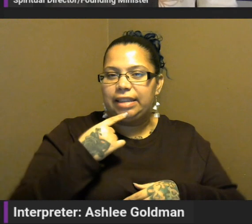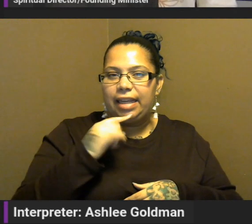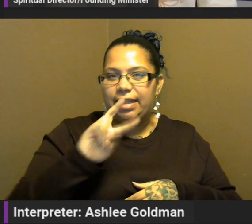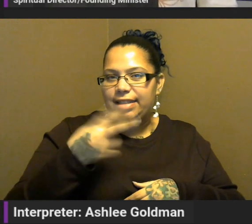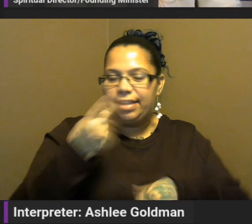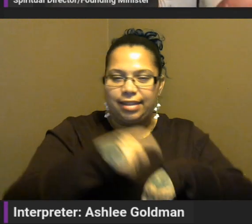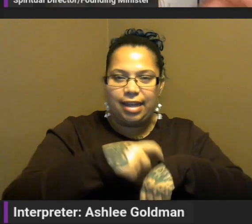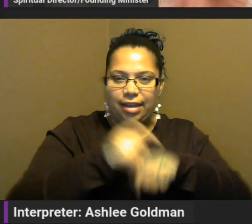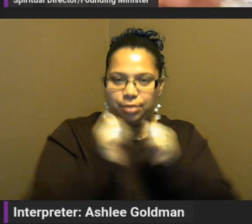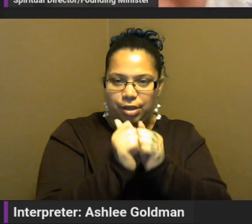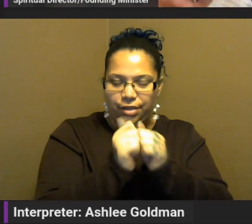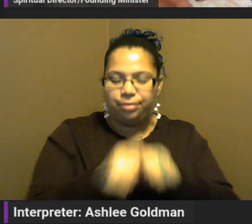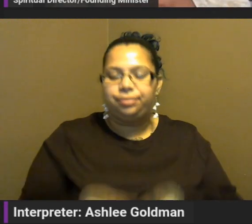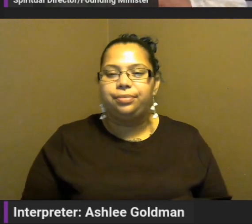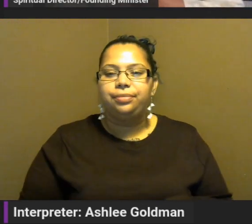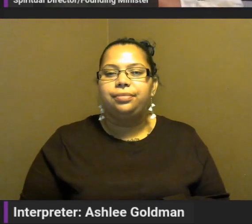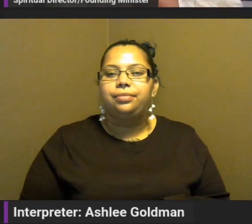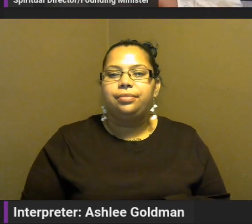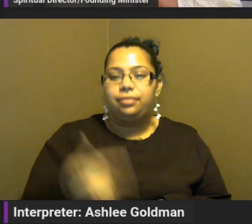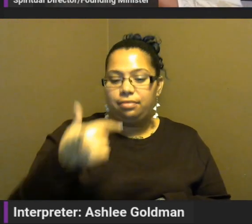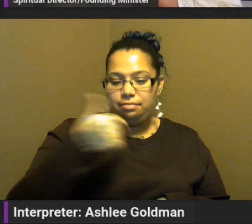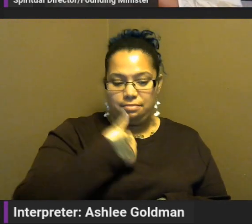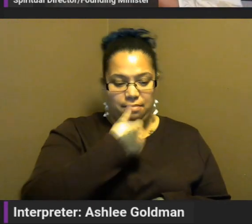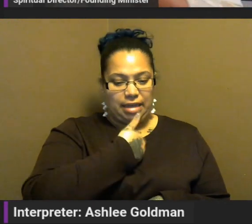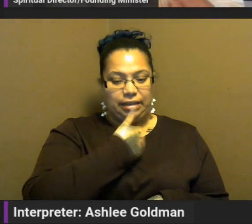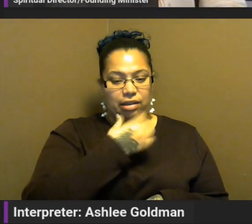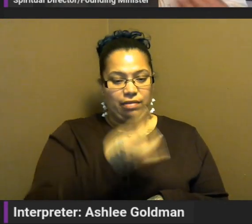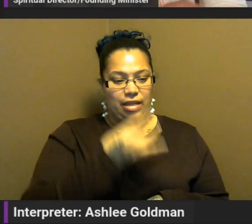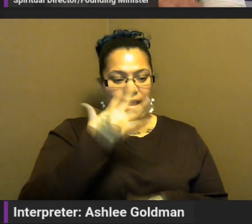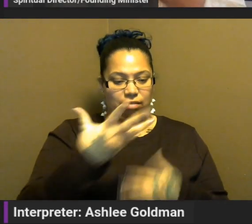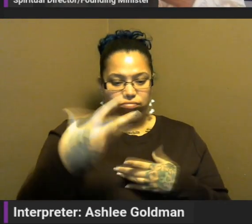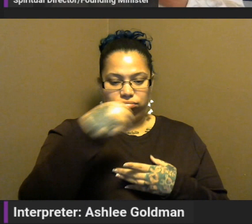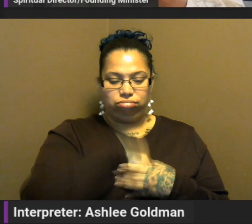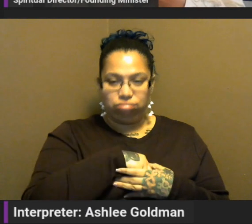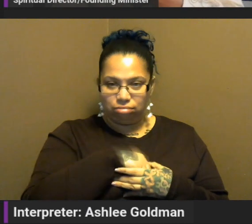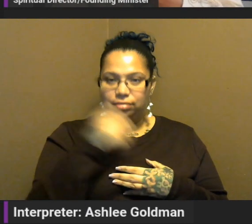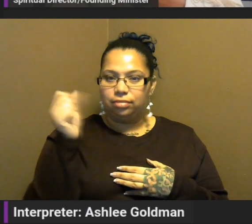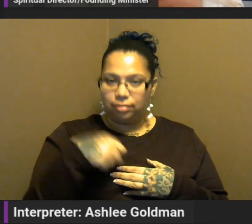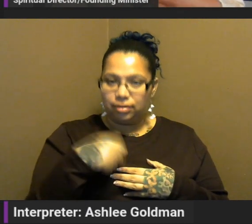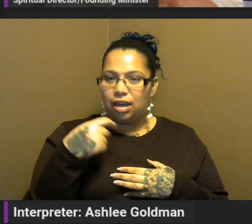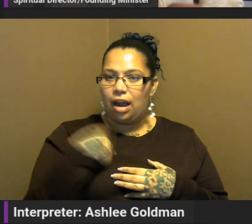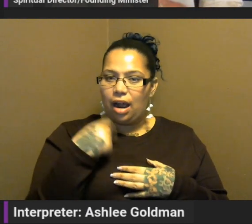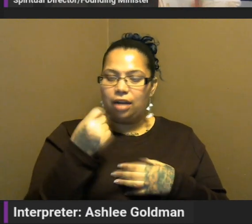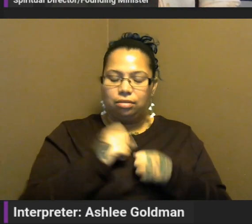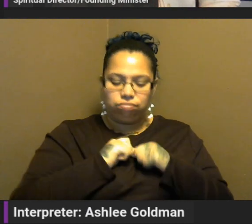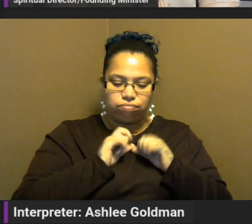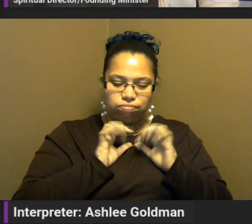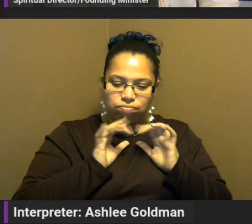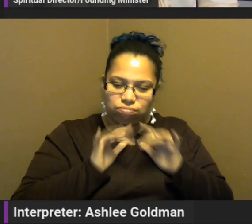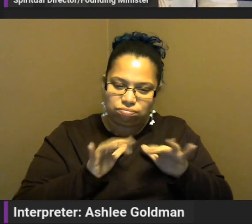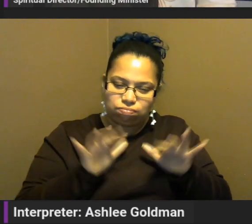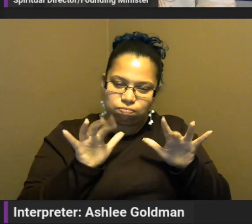round. I am the light embodied. I am radiantly